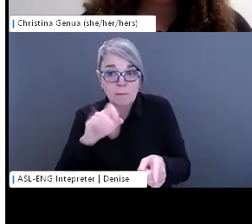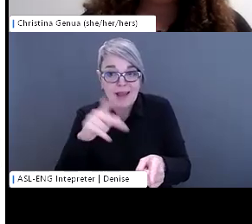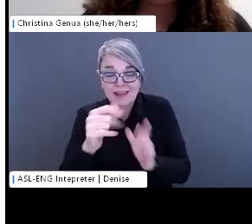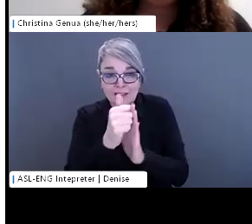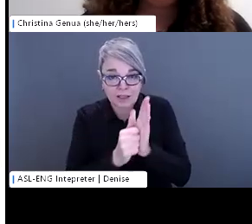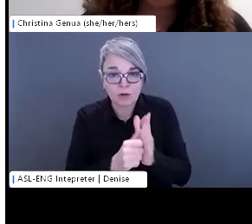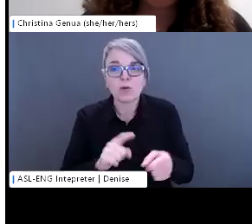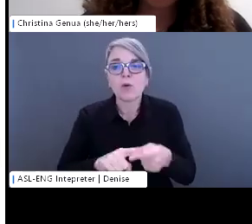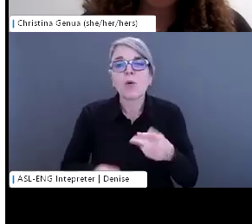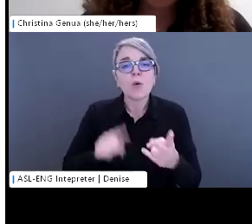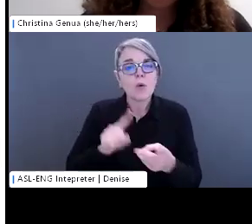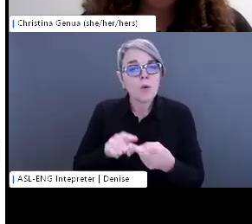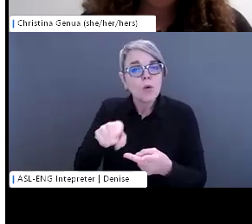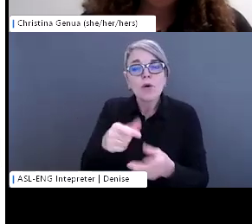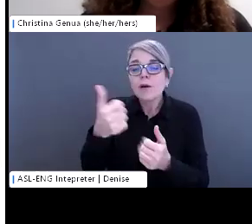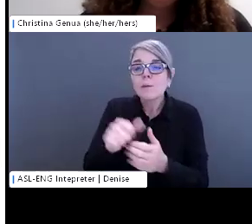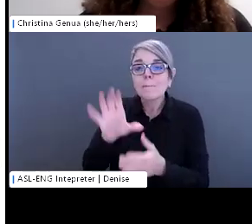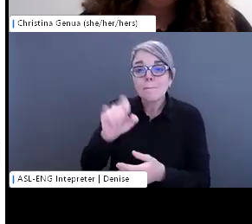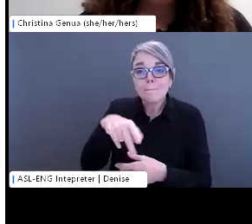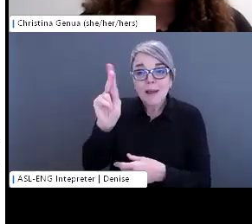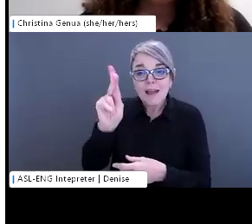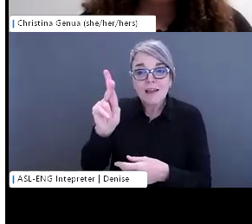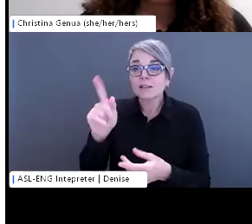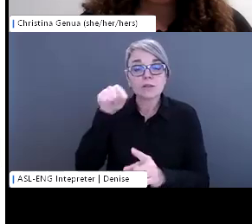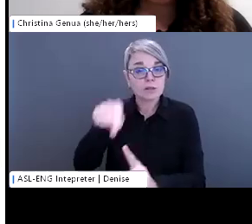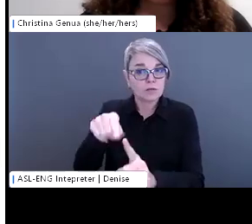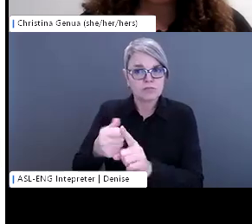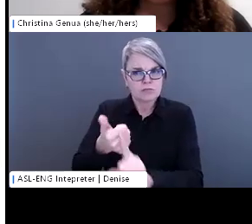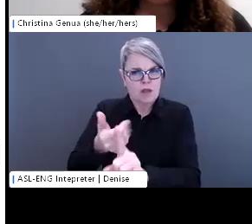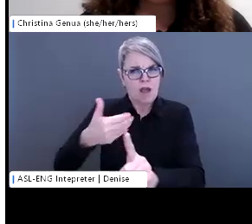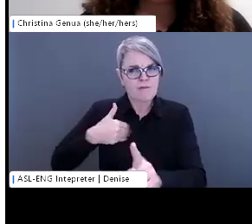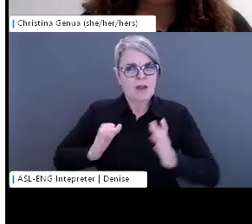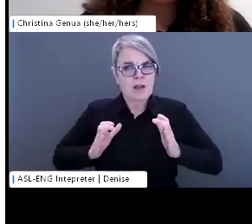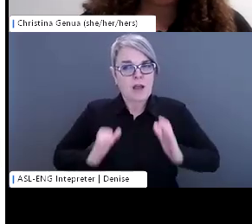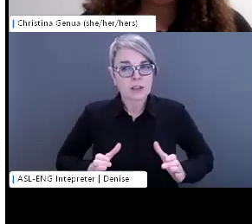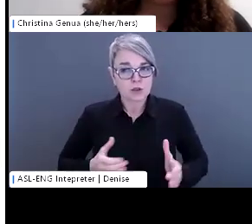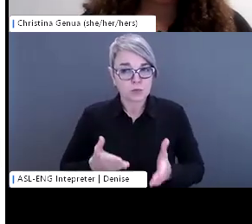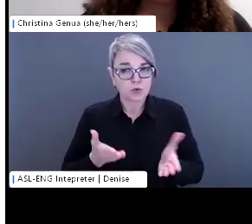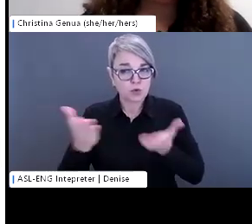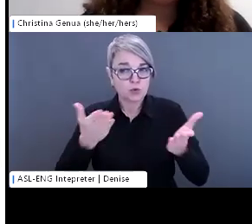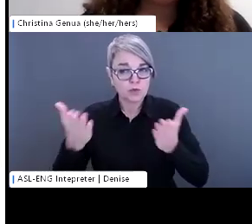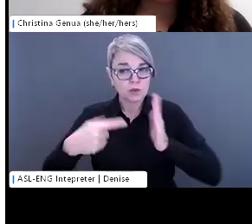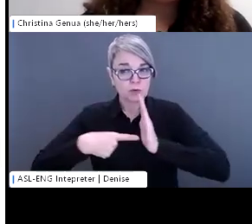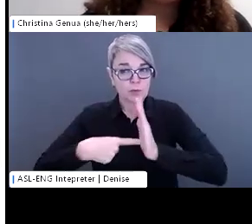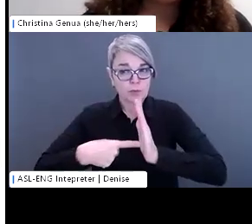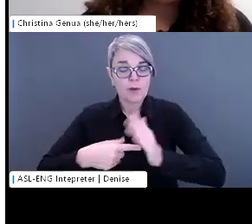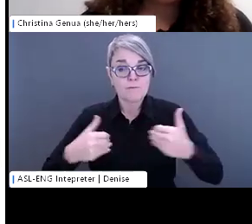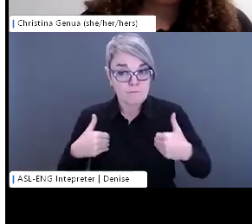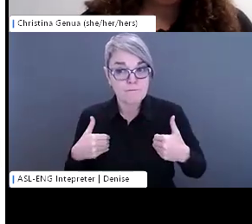customer service representative. So there are some banks out there that do not have